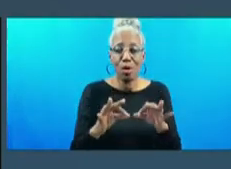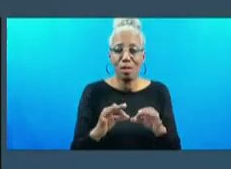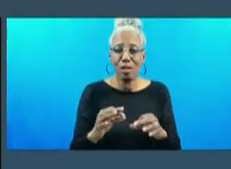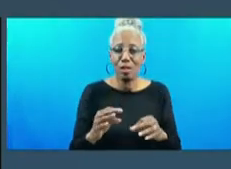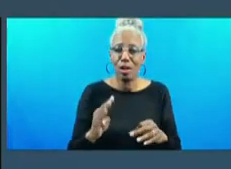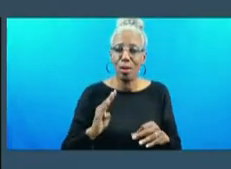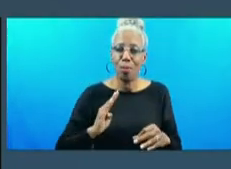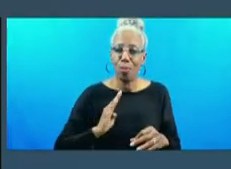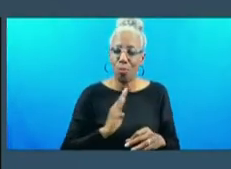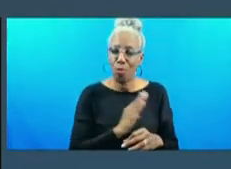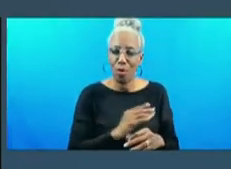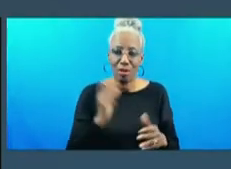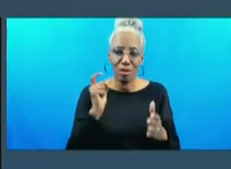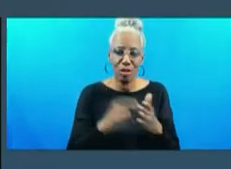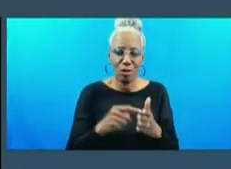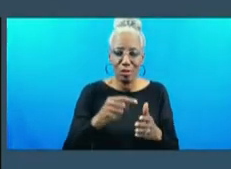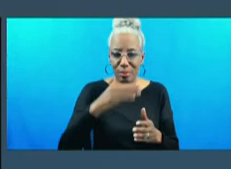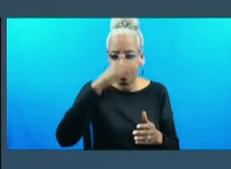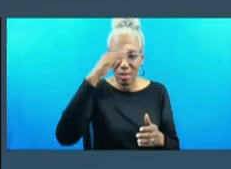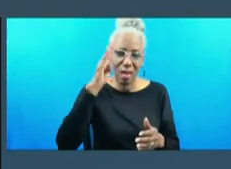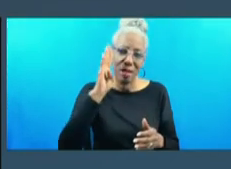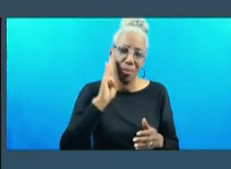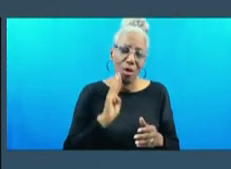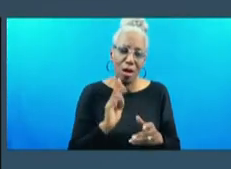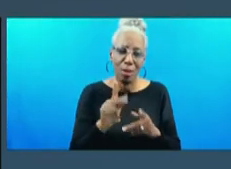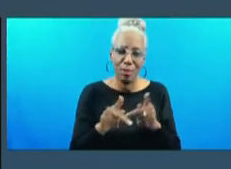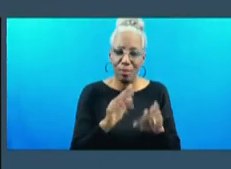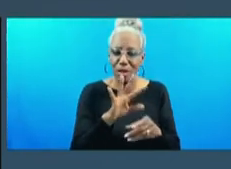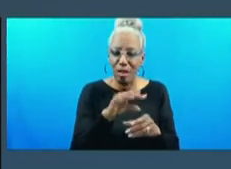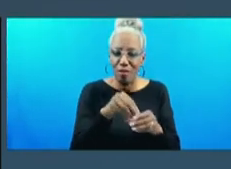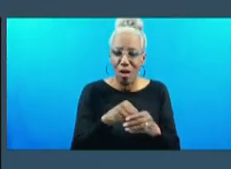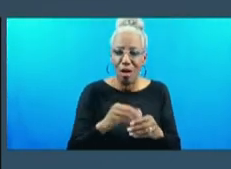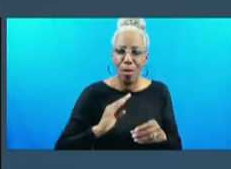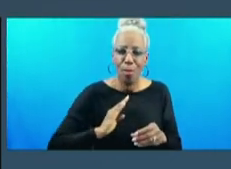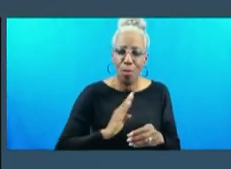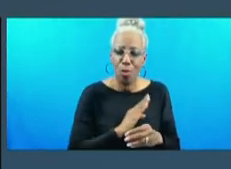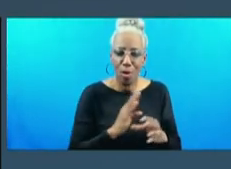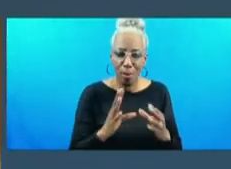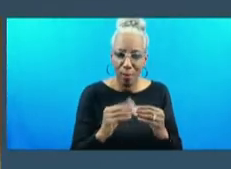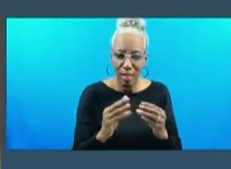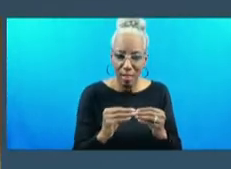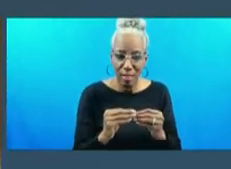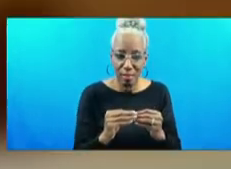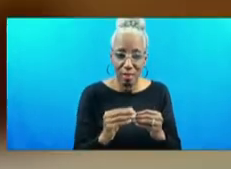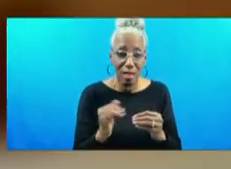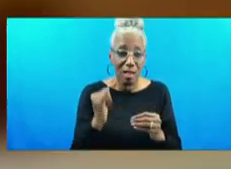to board meetings together when it's safe. But if you want to join the Black and Brown Coalition,